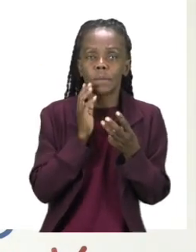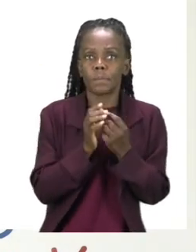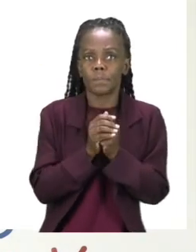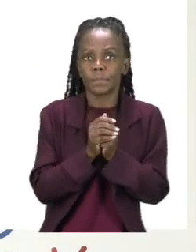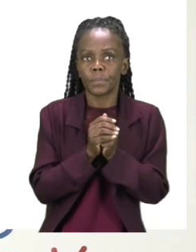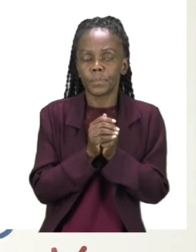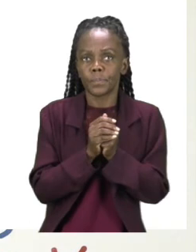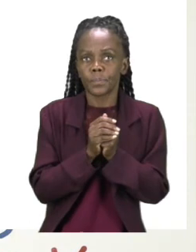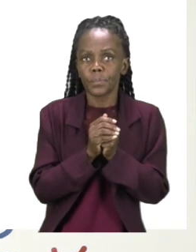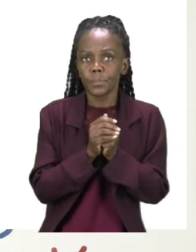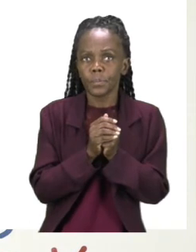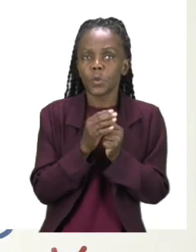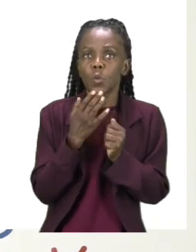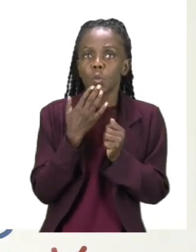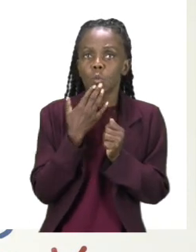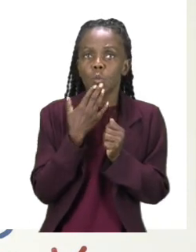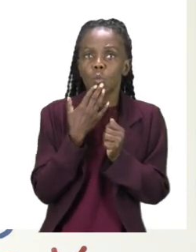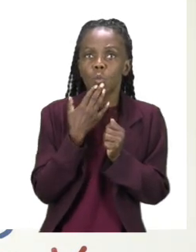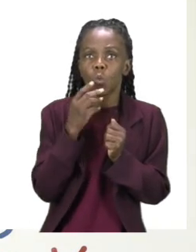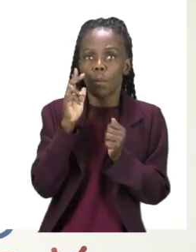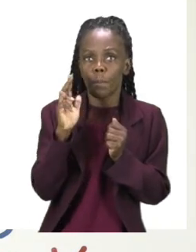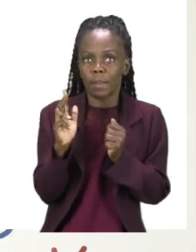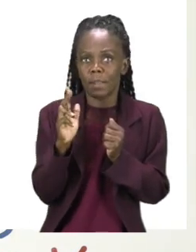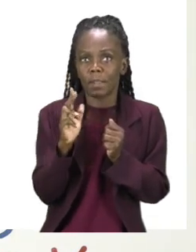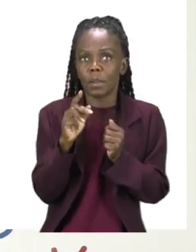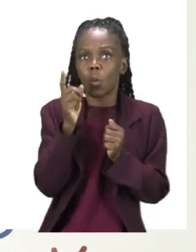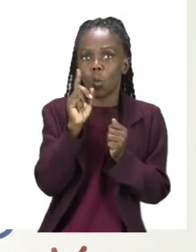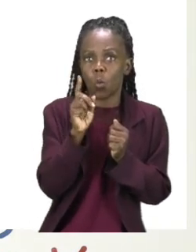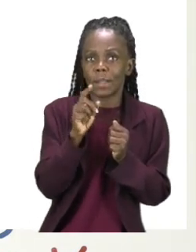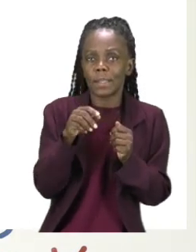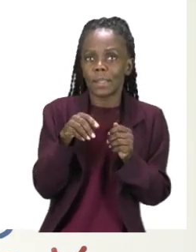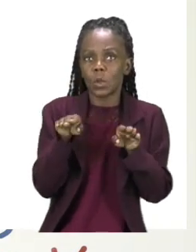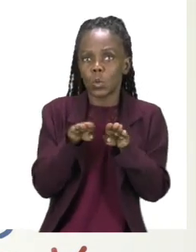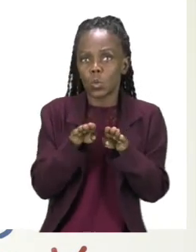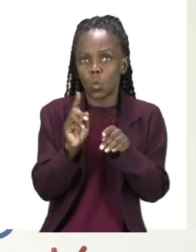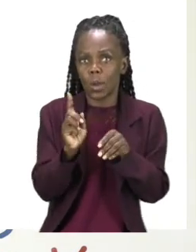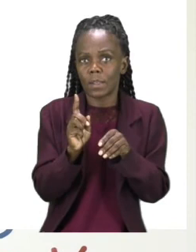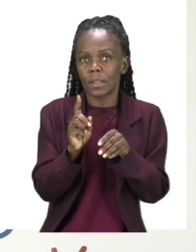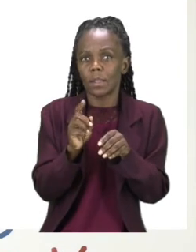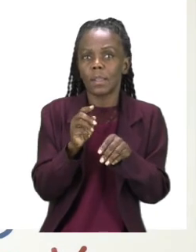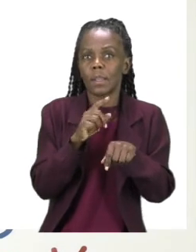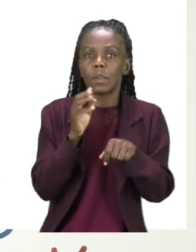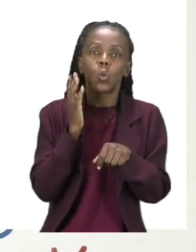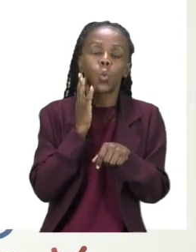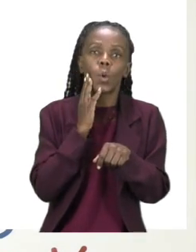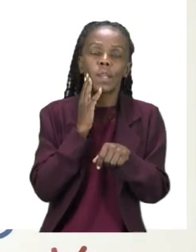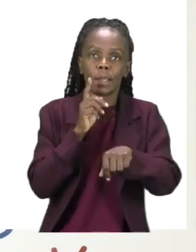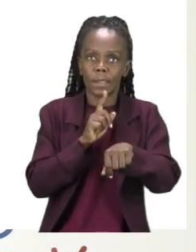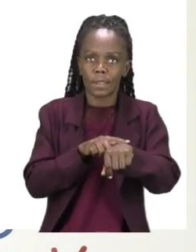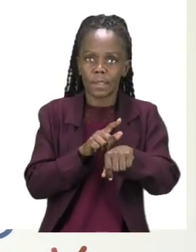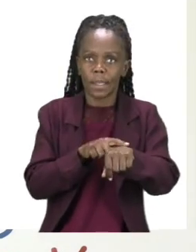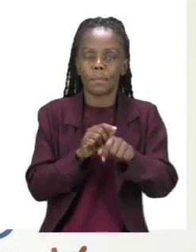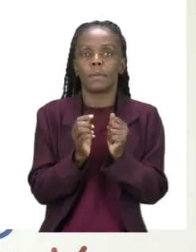So now that we know what each one means, let us go back into our questions and try and answer them.